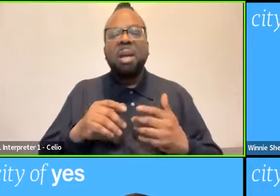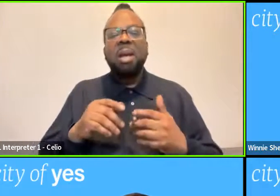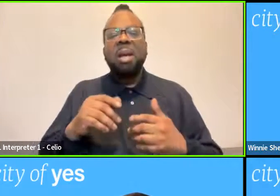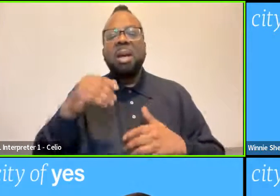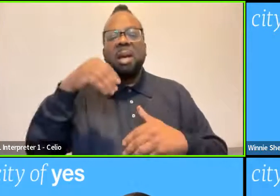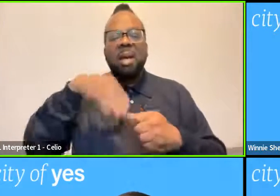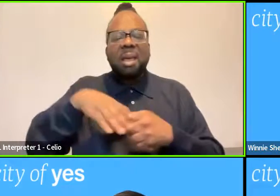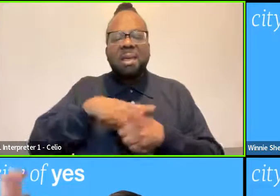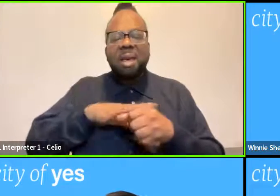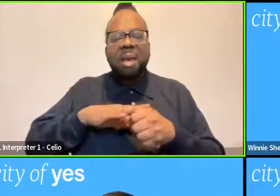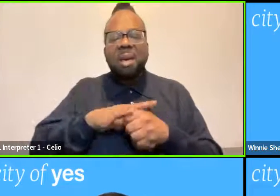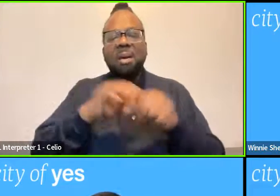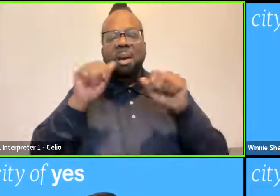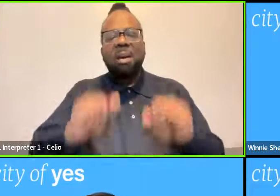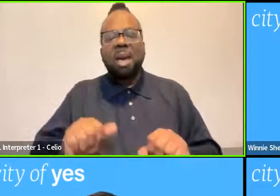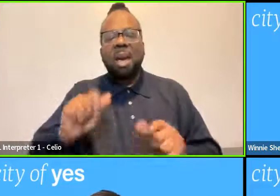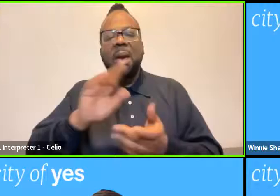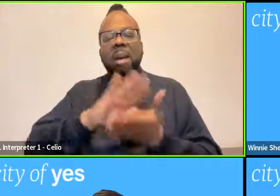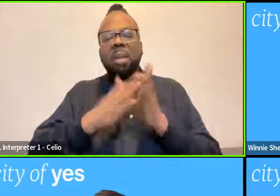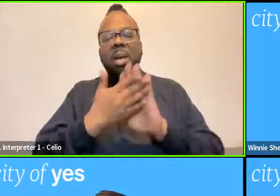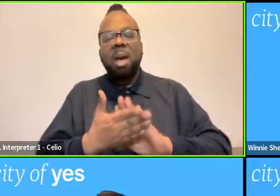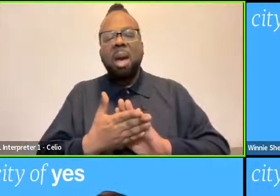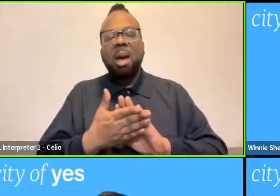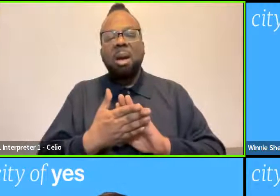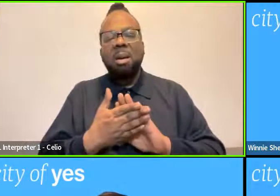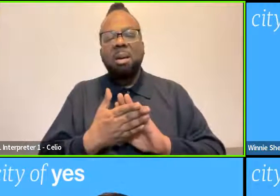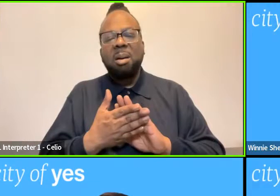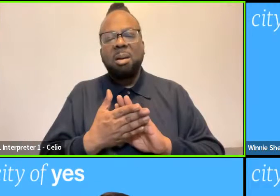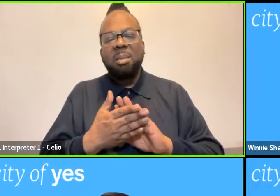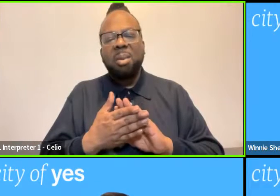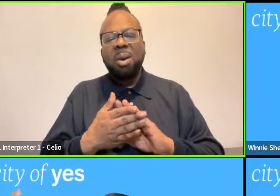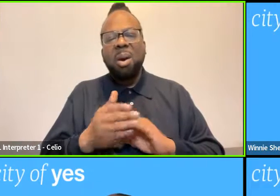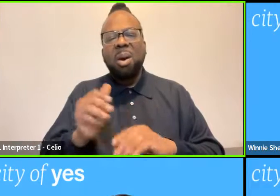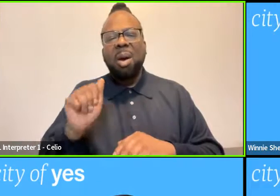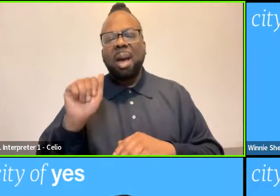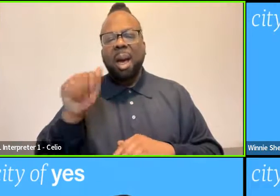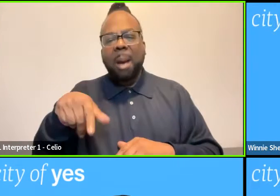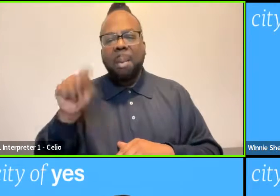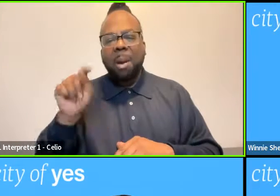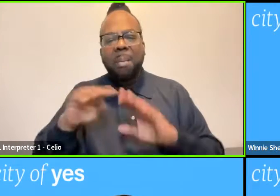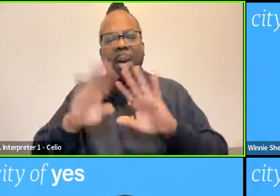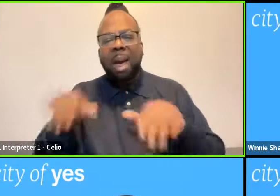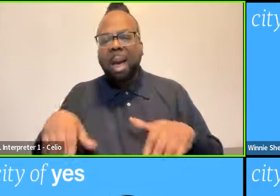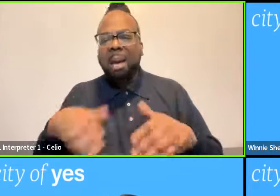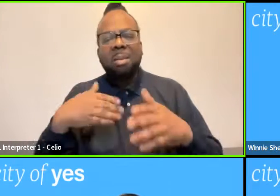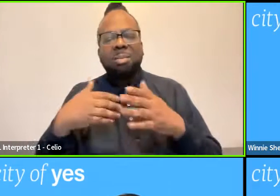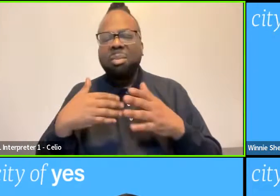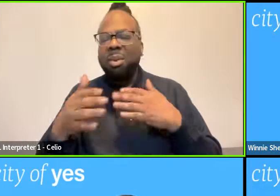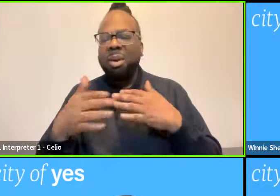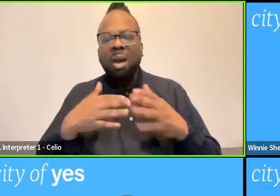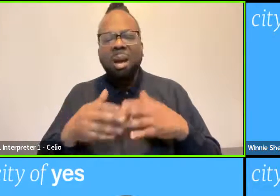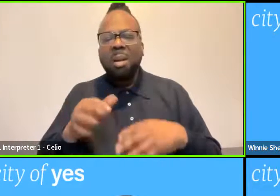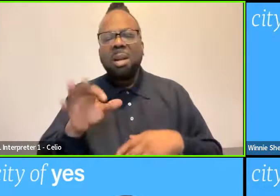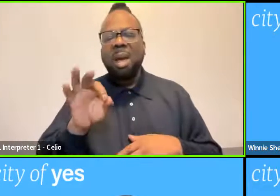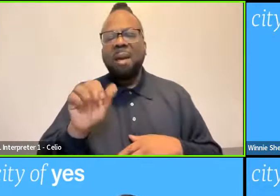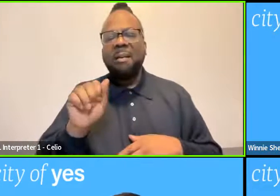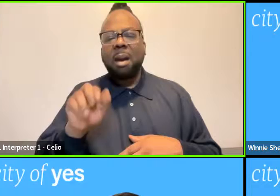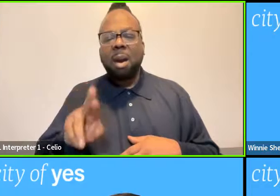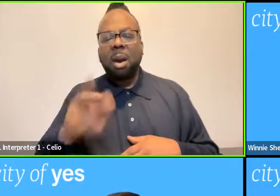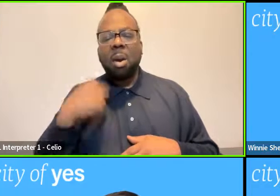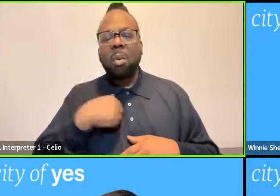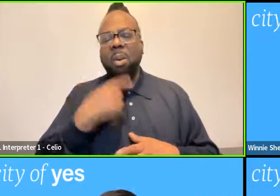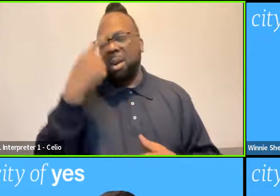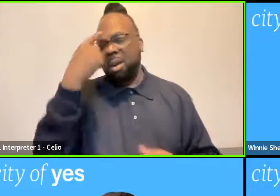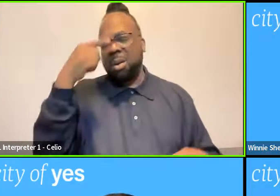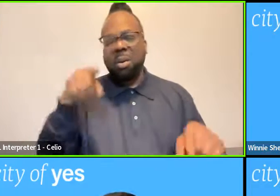where it applies can convert to residential regardless of FAR. Mm-hmm. We agree with you, and